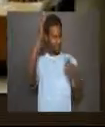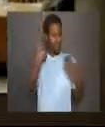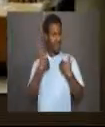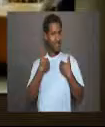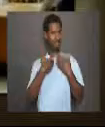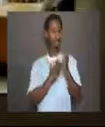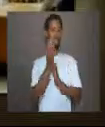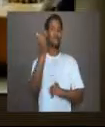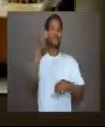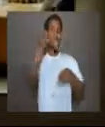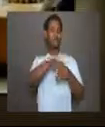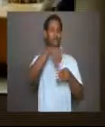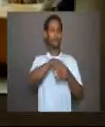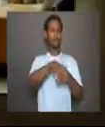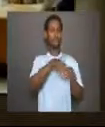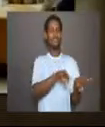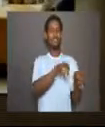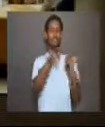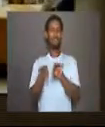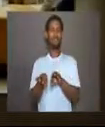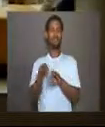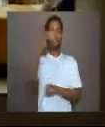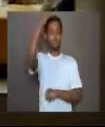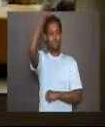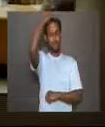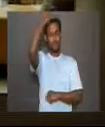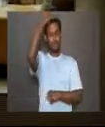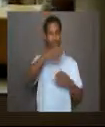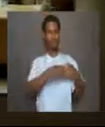vote in representatives to govern the country.